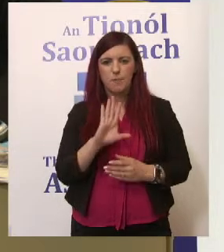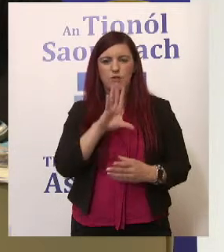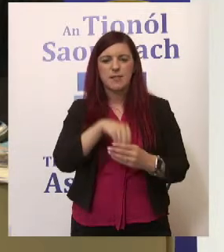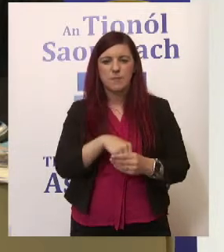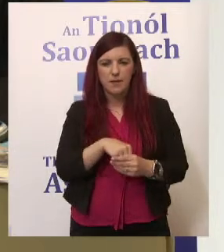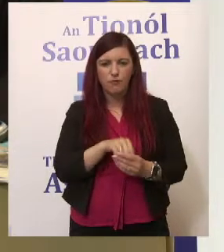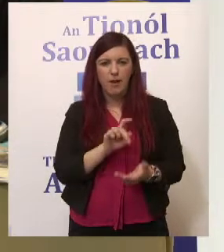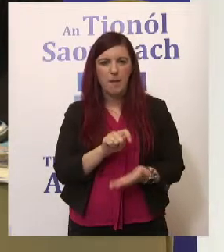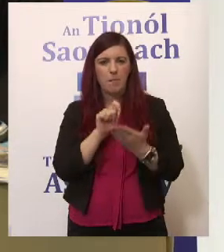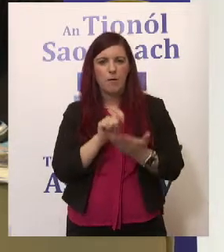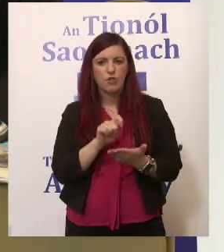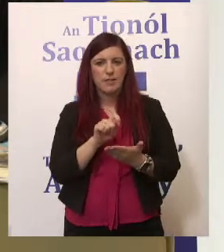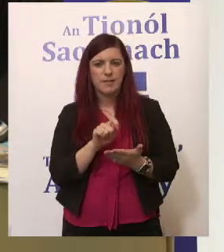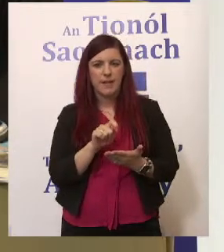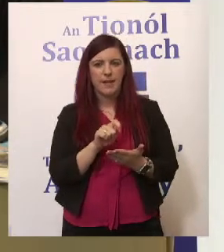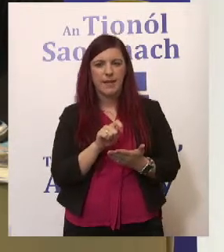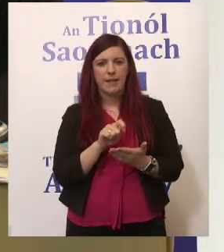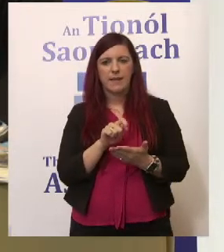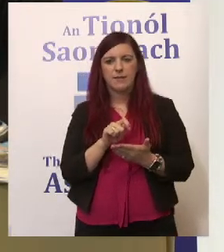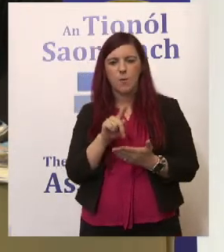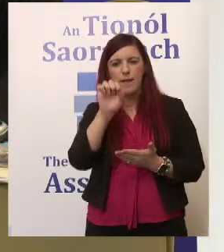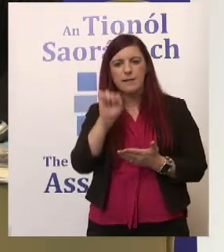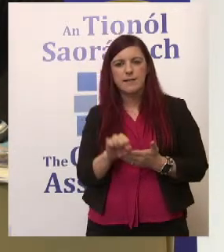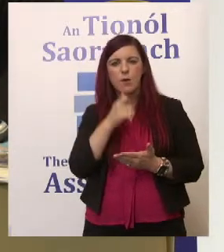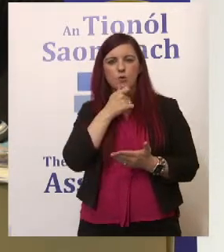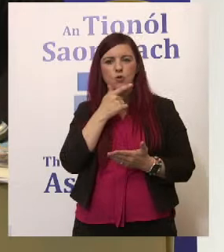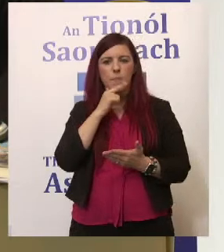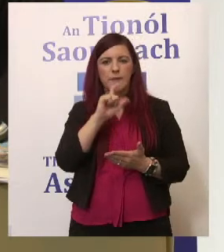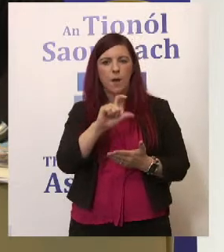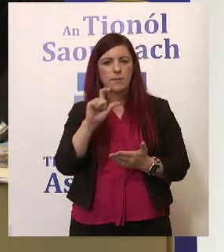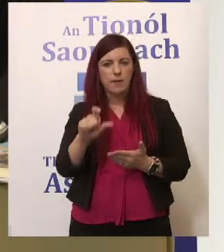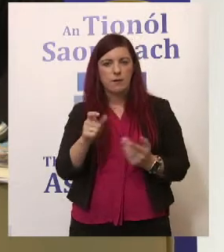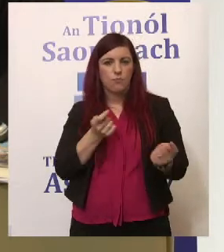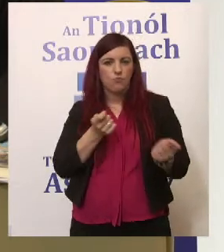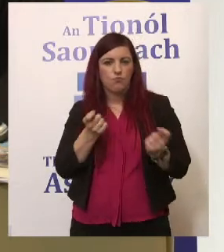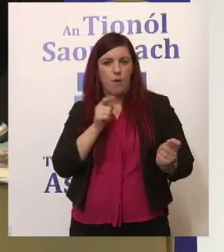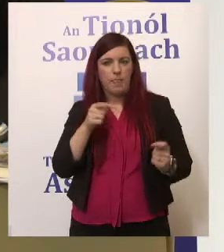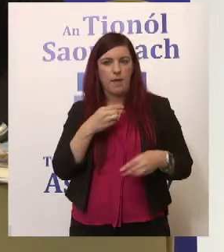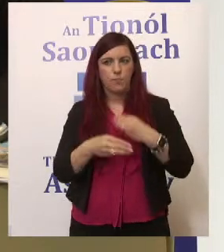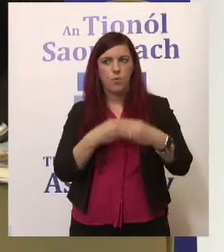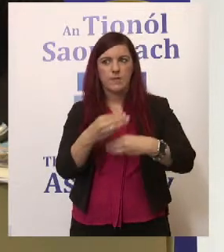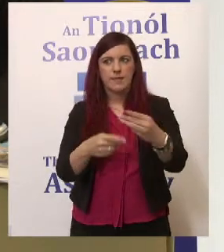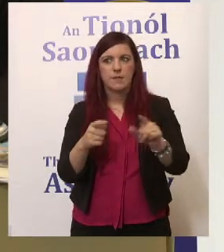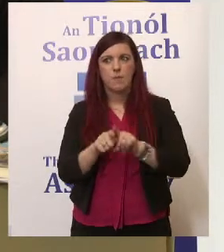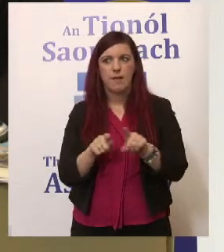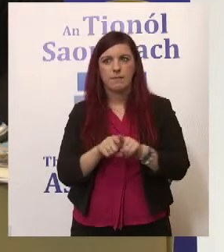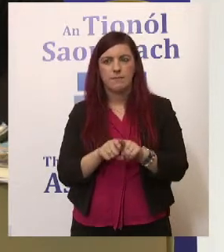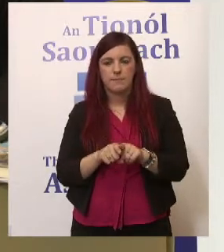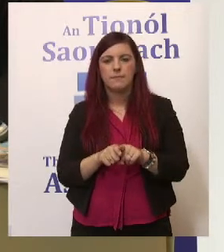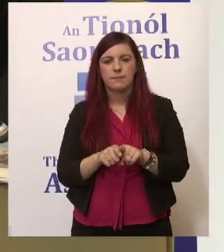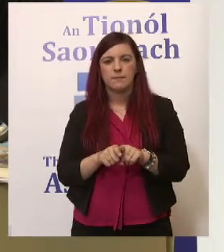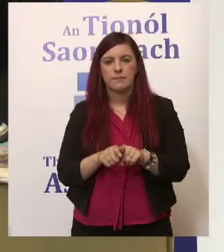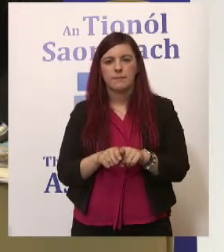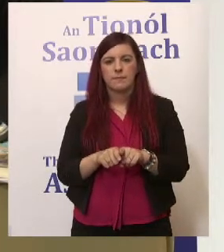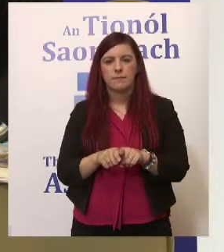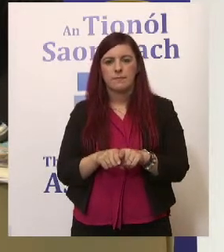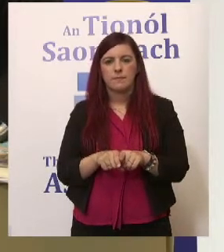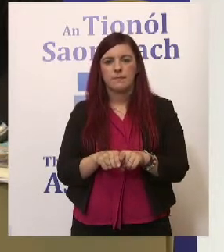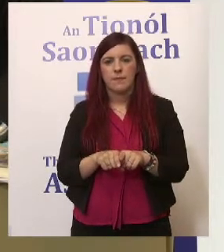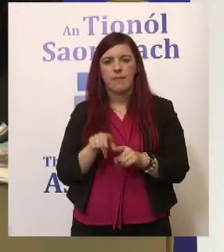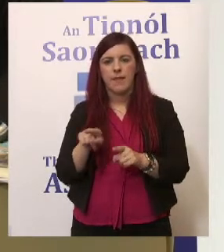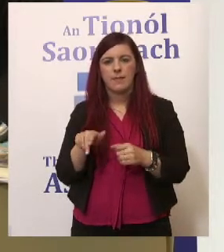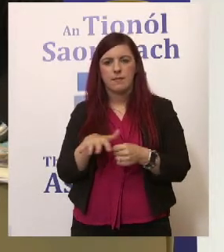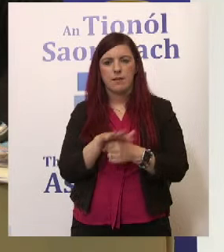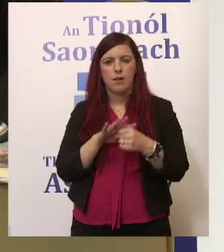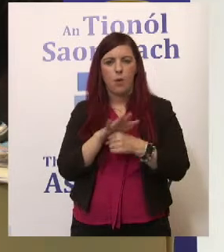budgeting, and South Dublin County Council actually run that process. I live in that area, that local authority,